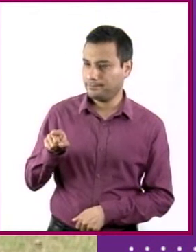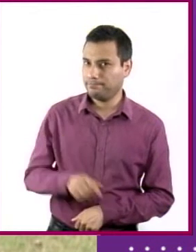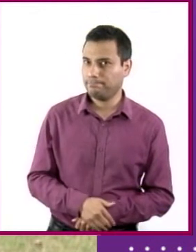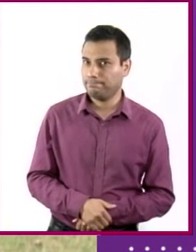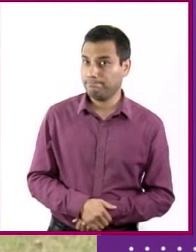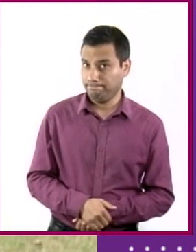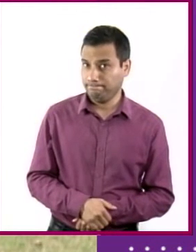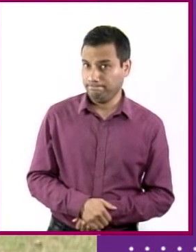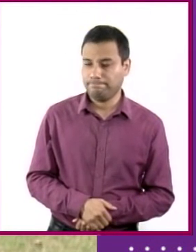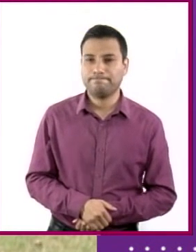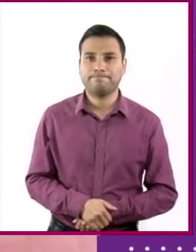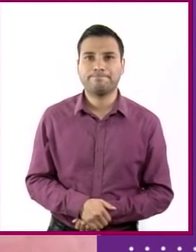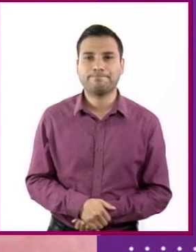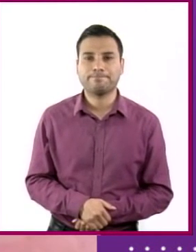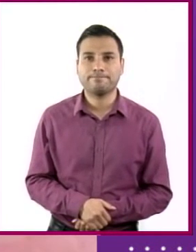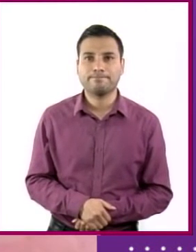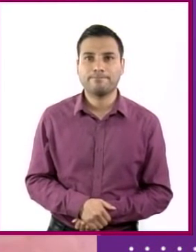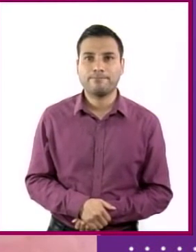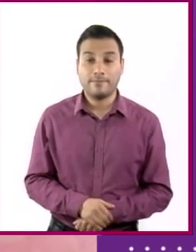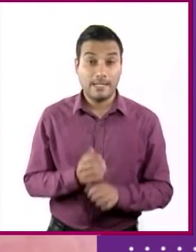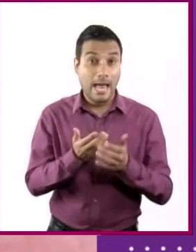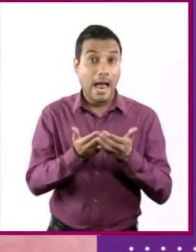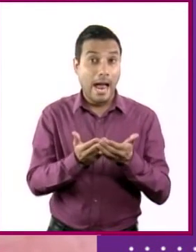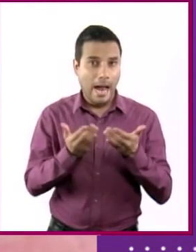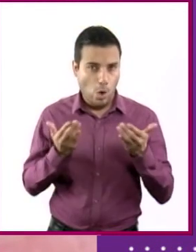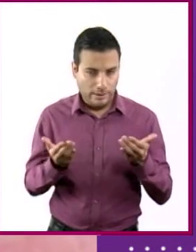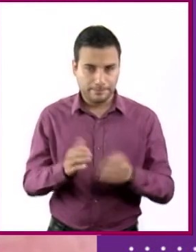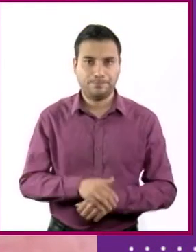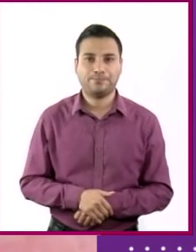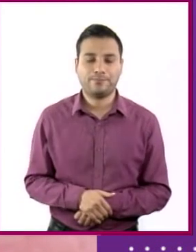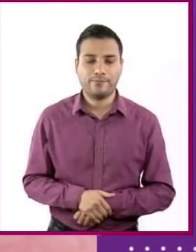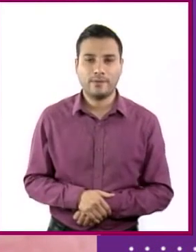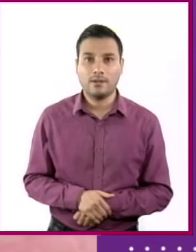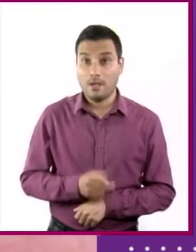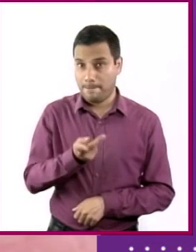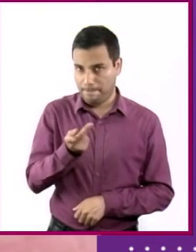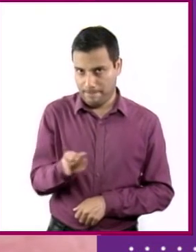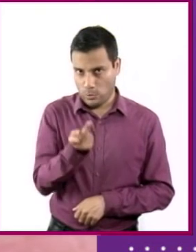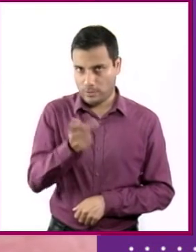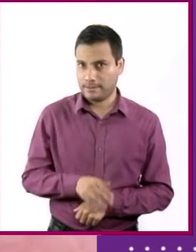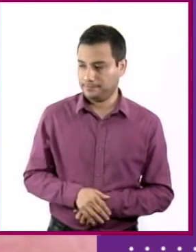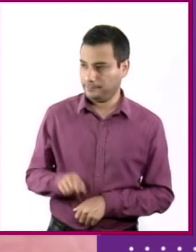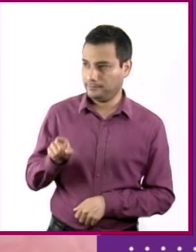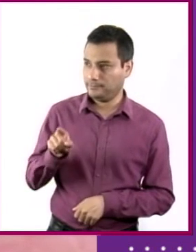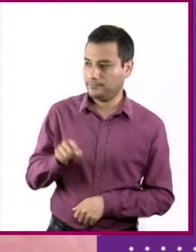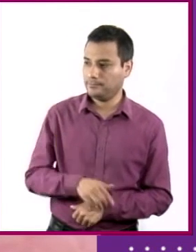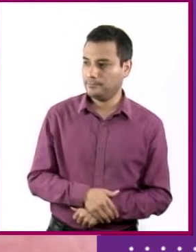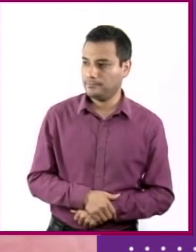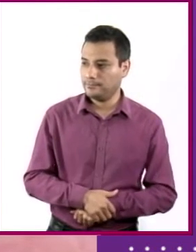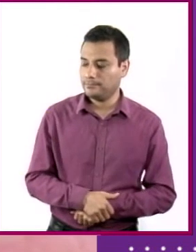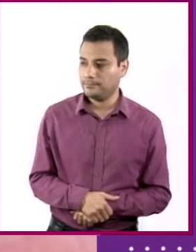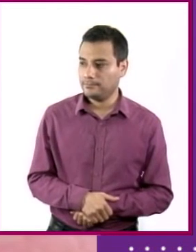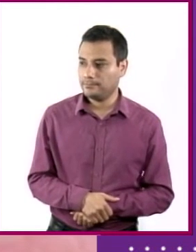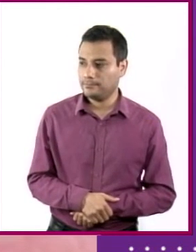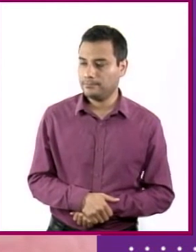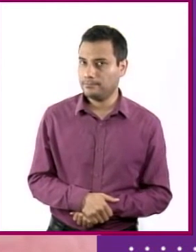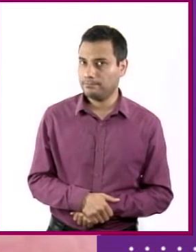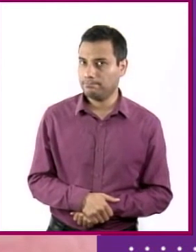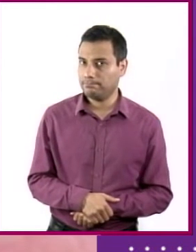Yes, he could. Ahora, could your brother run when he was a baby?